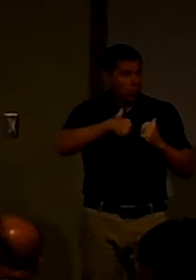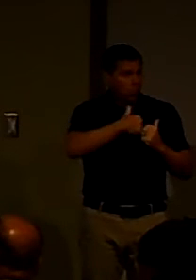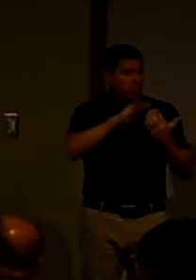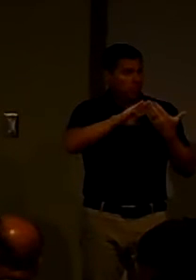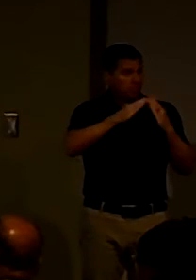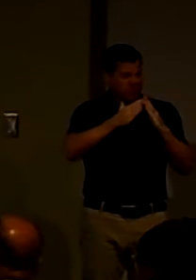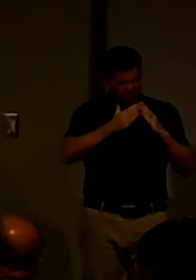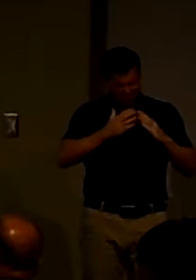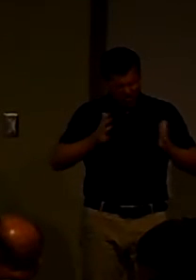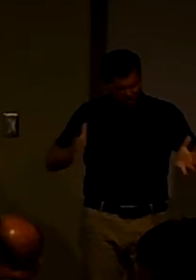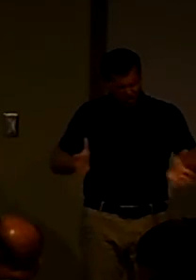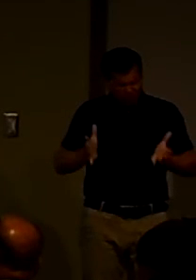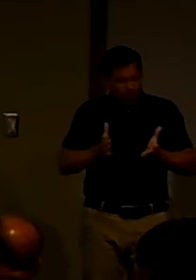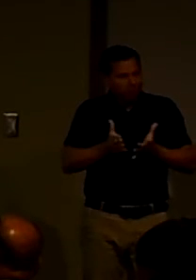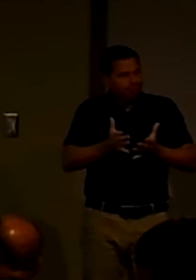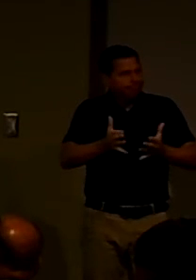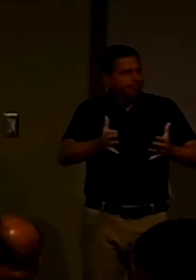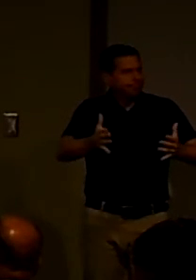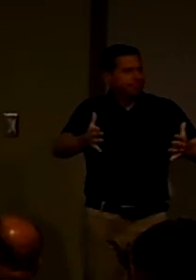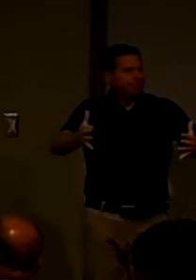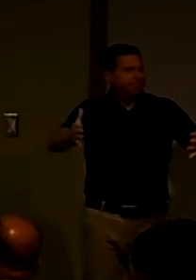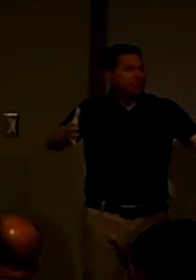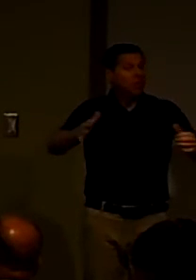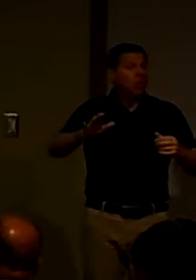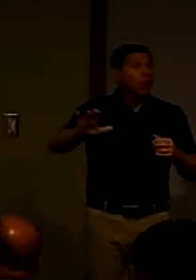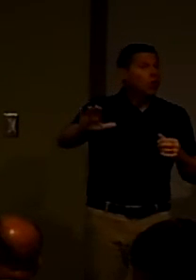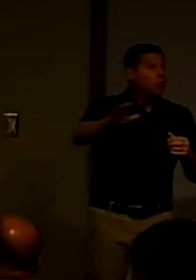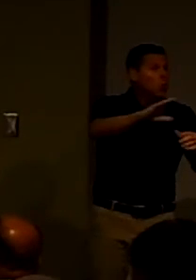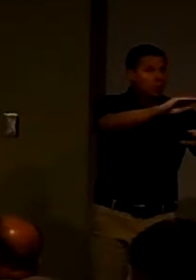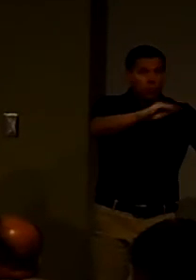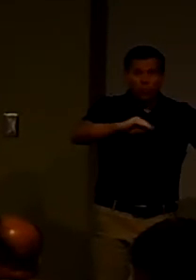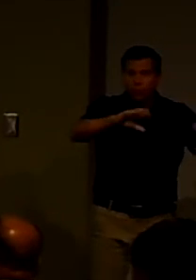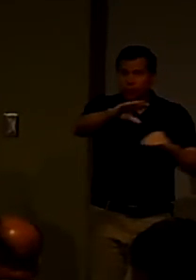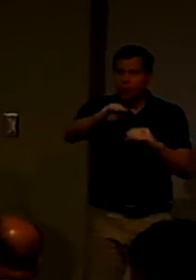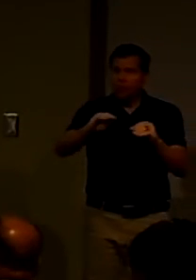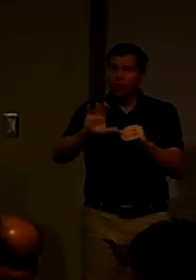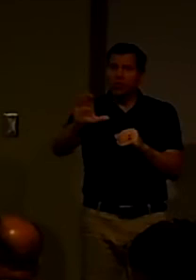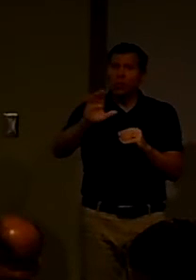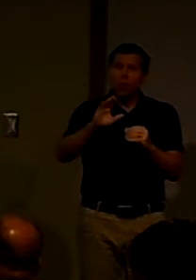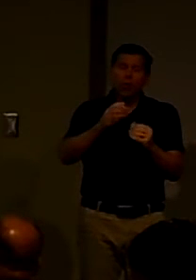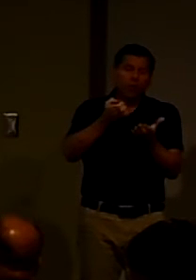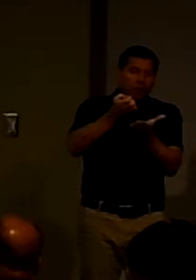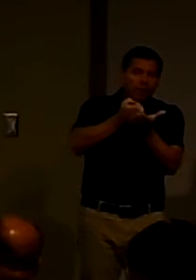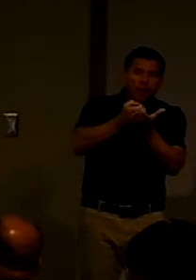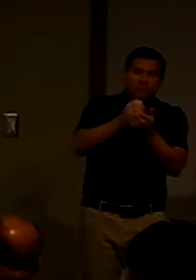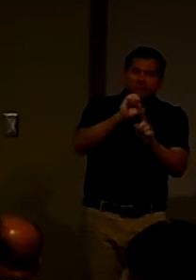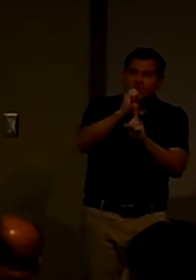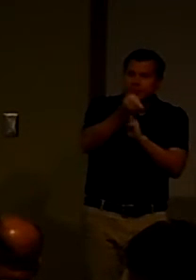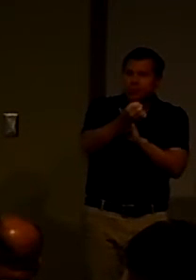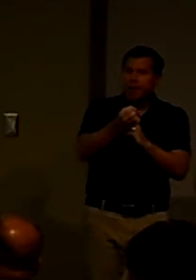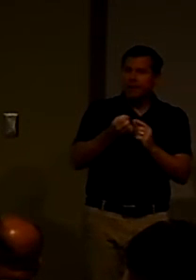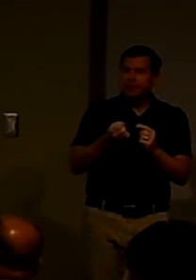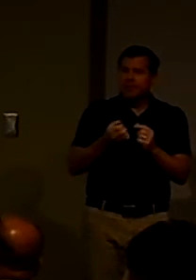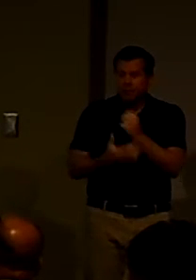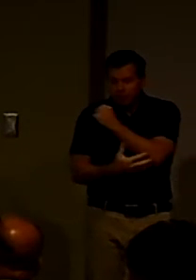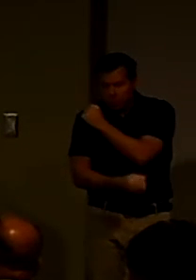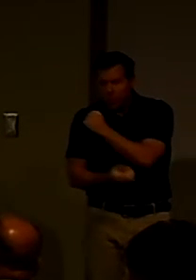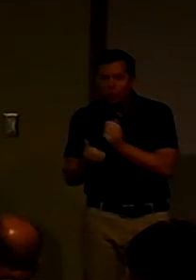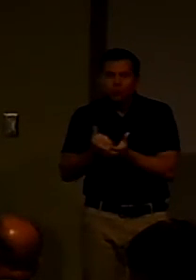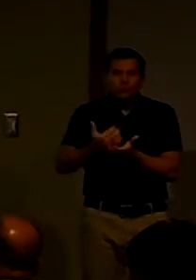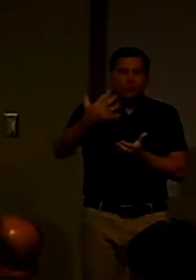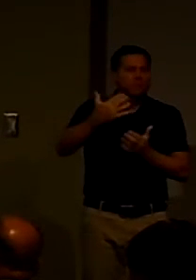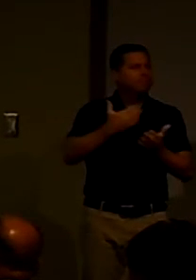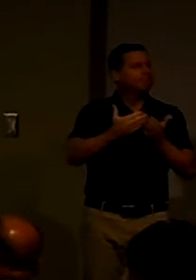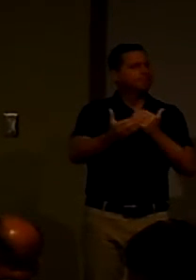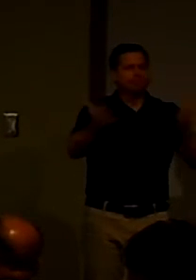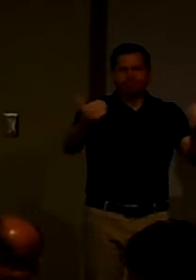community, no matter where you live here and what your economic situation is, we need to be thinking about this. We need to be looking at it in a great deal, in